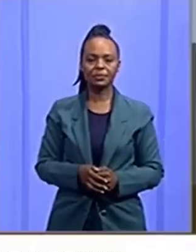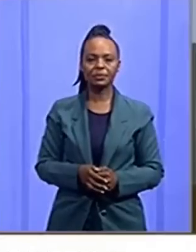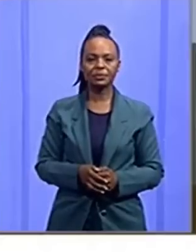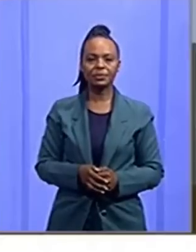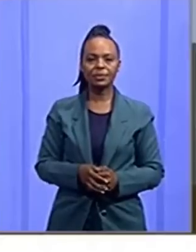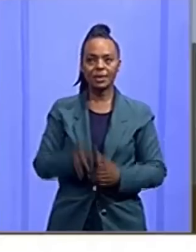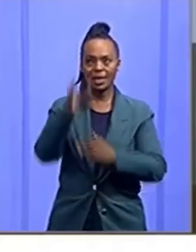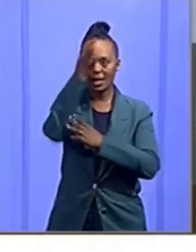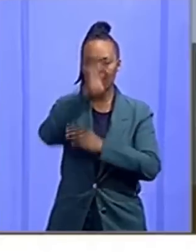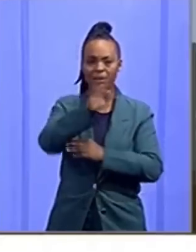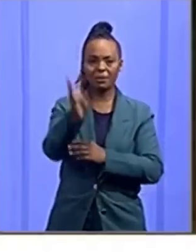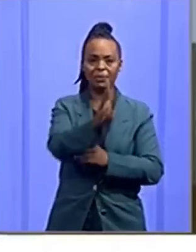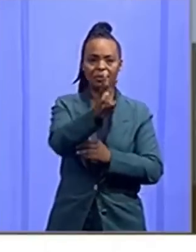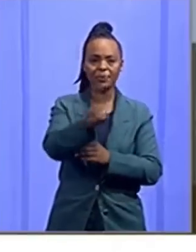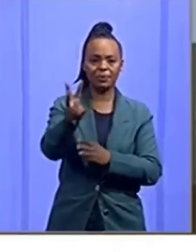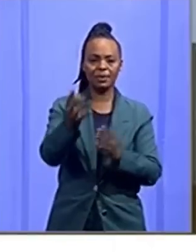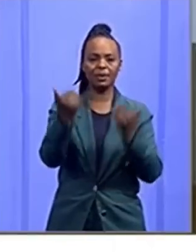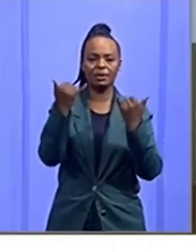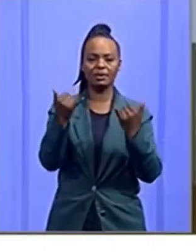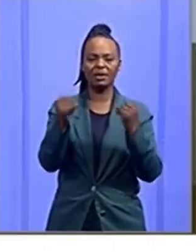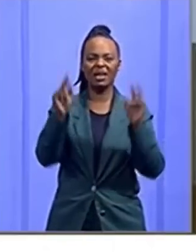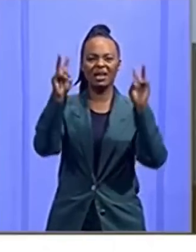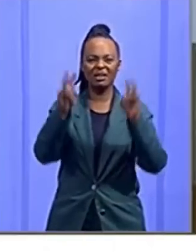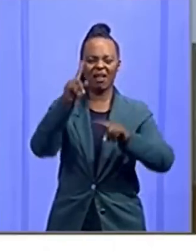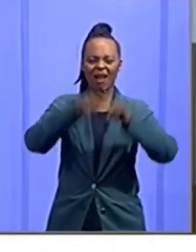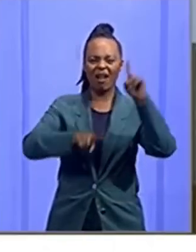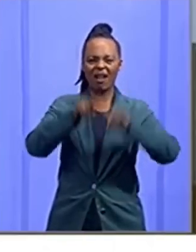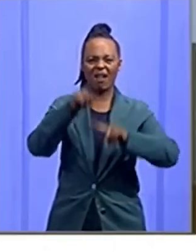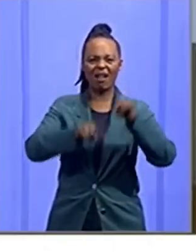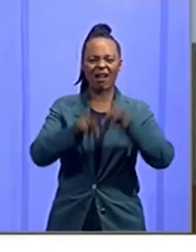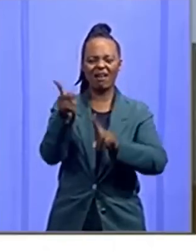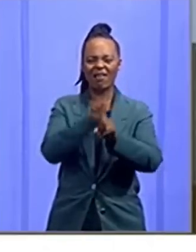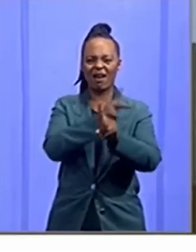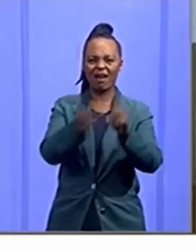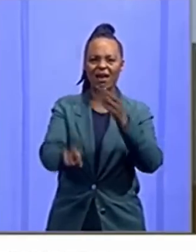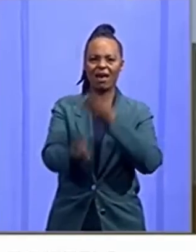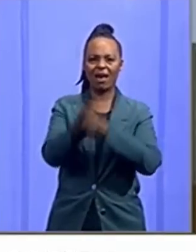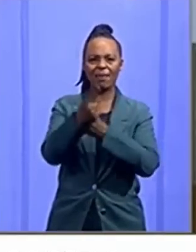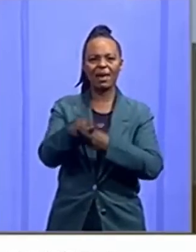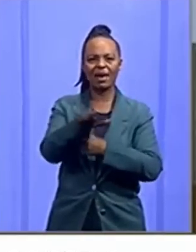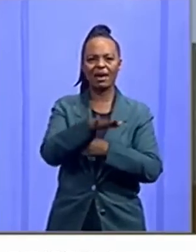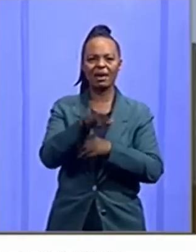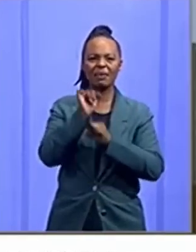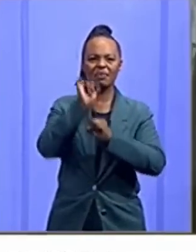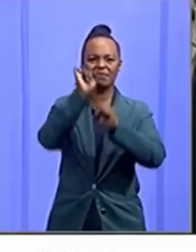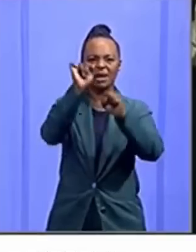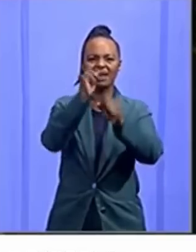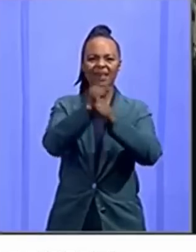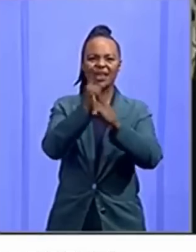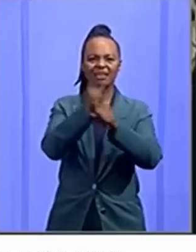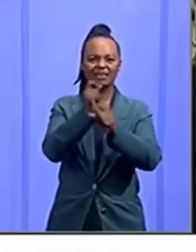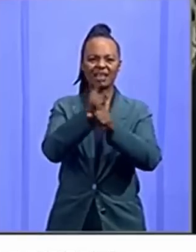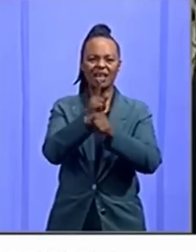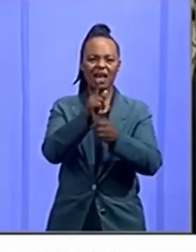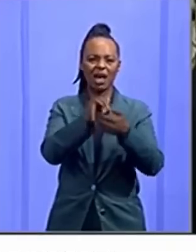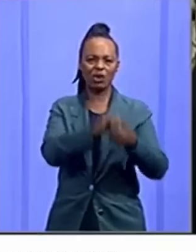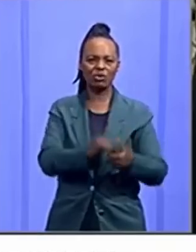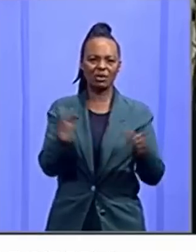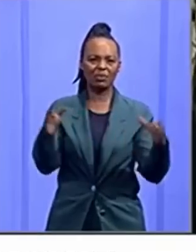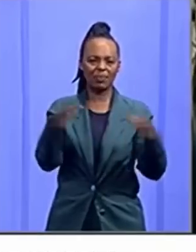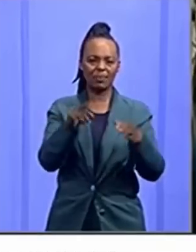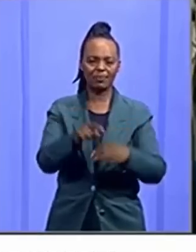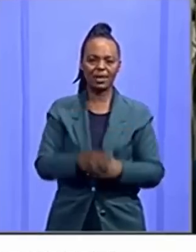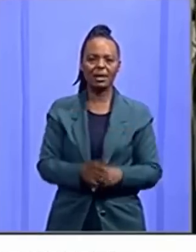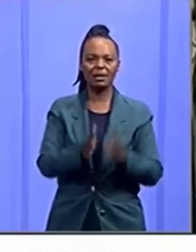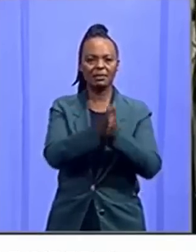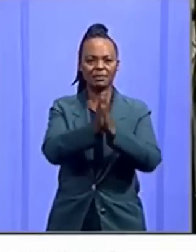Puso e kgadile ka mafoko a bogale tiriso dikgoka e bakilweng ke strike sa bakgweetsi ba di-taxi kwa Cape Town. E ikuetse go madirelo